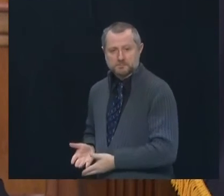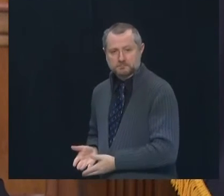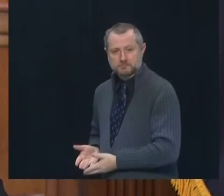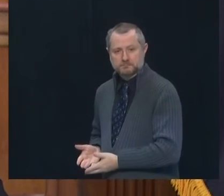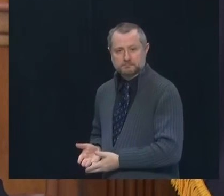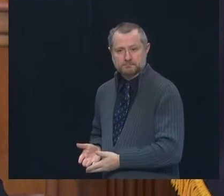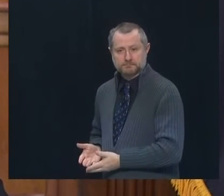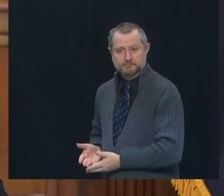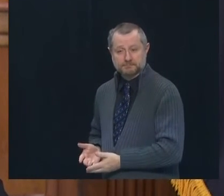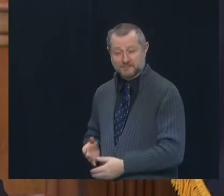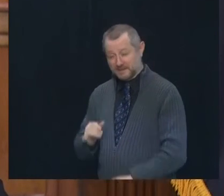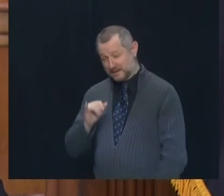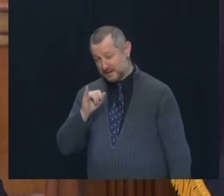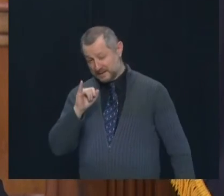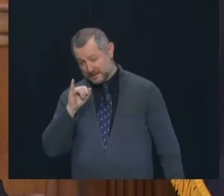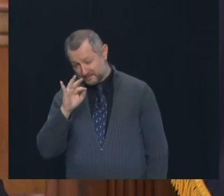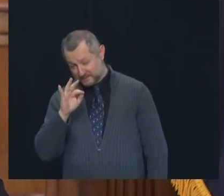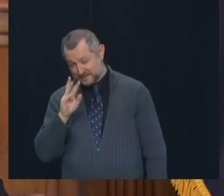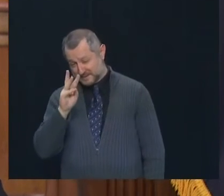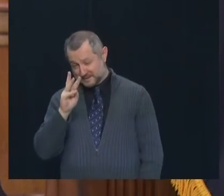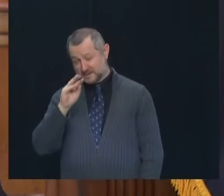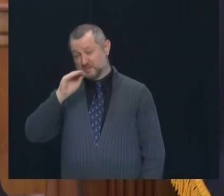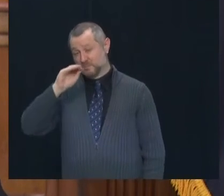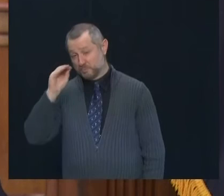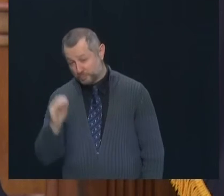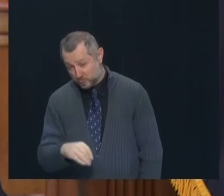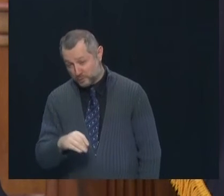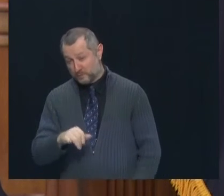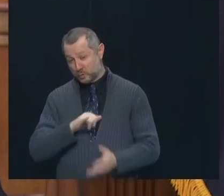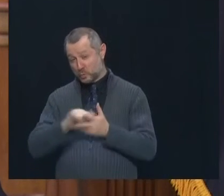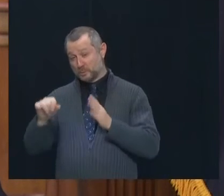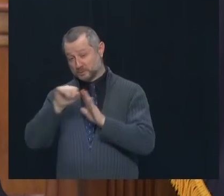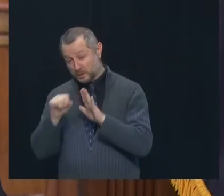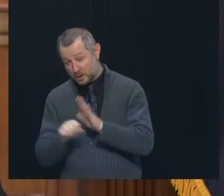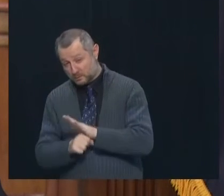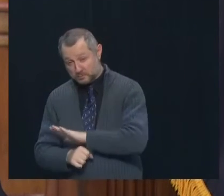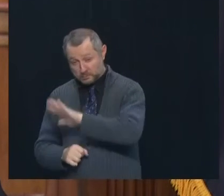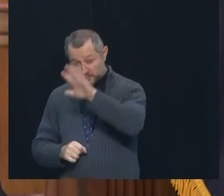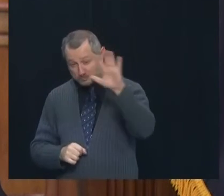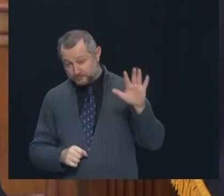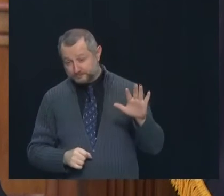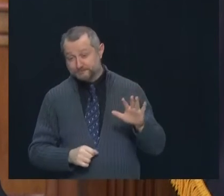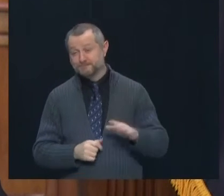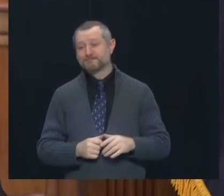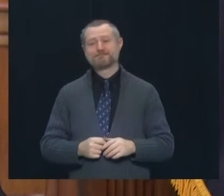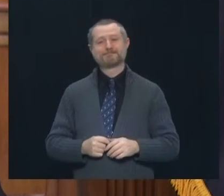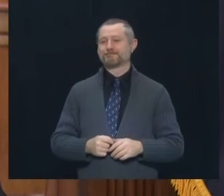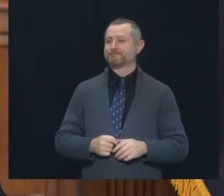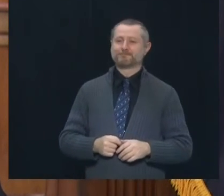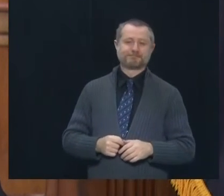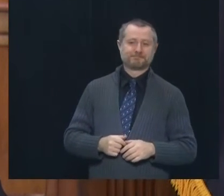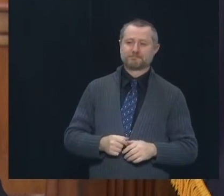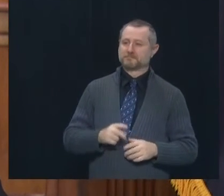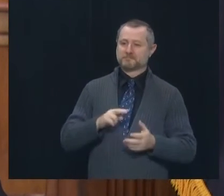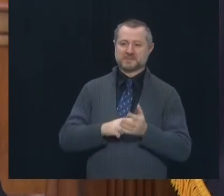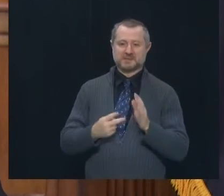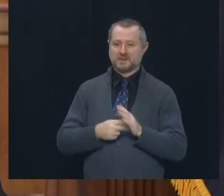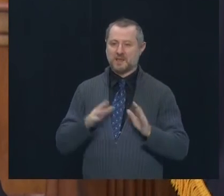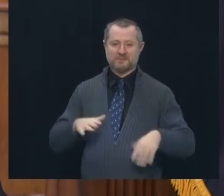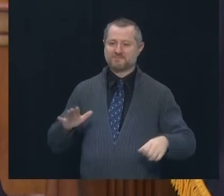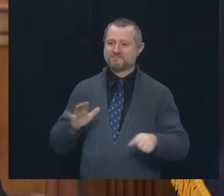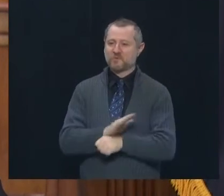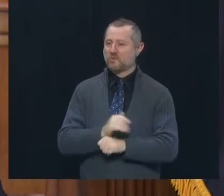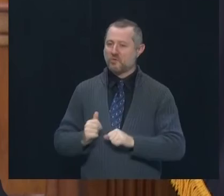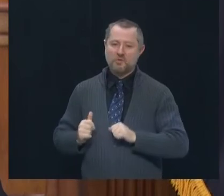you're 6% of this state, you're not going to be out of those first tranches of nursing homes, nursing